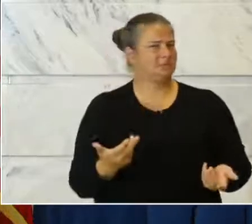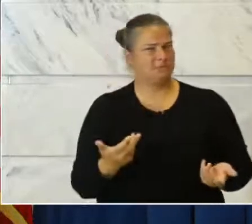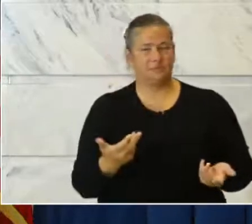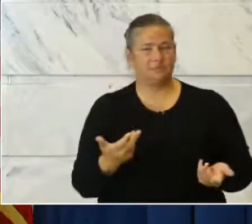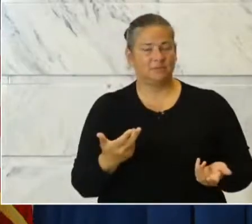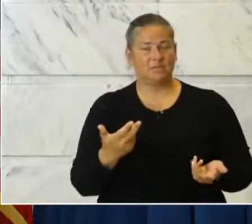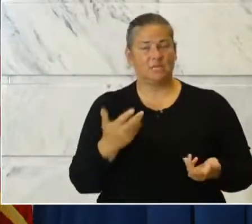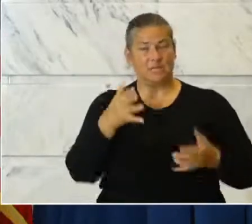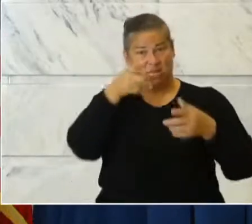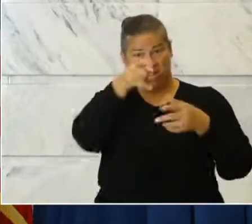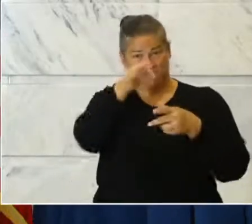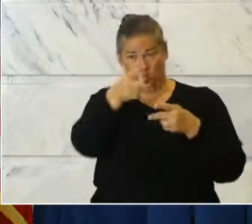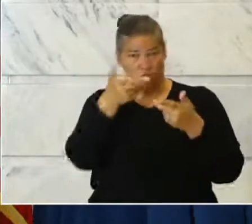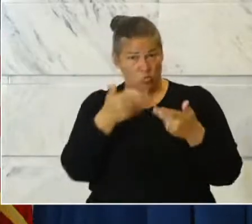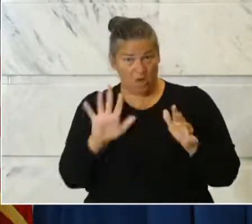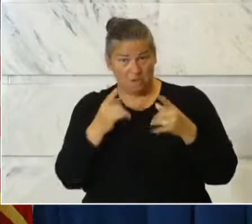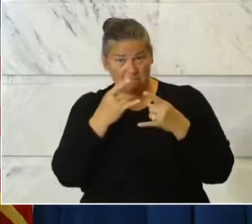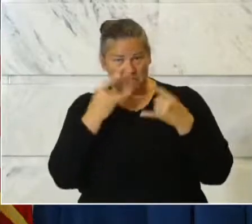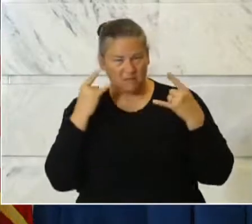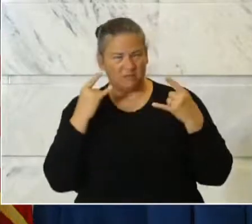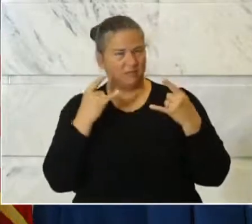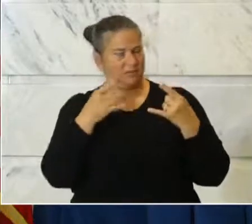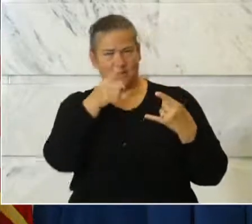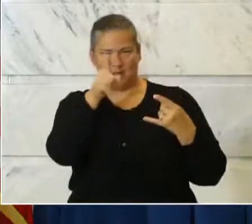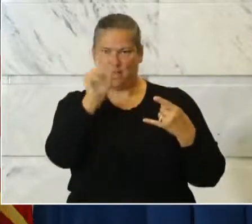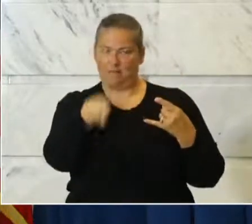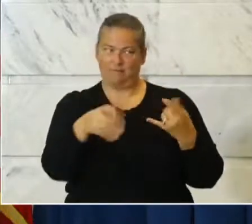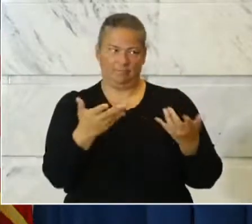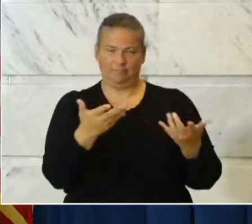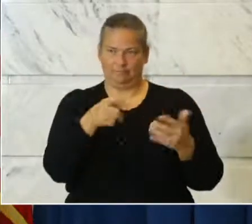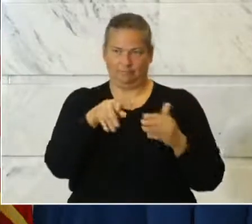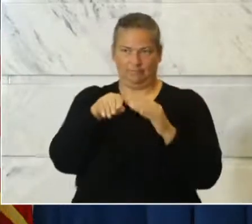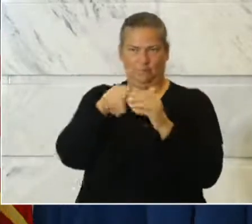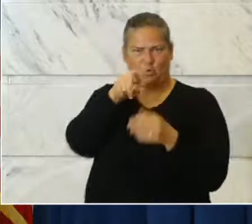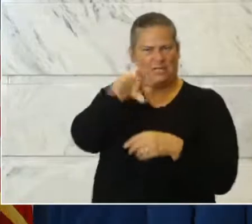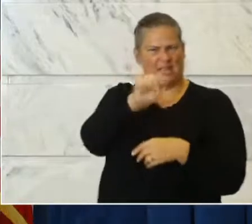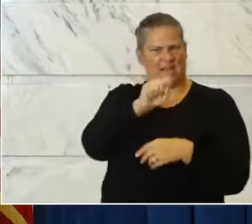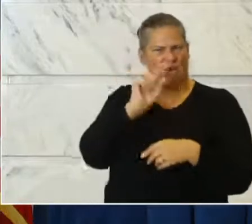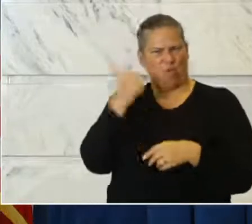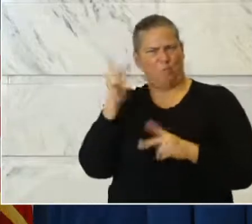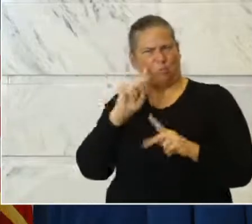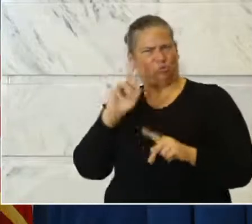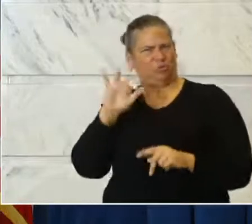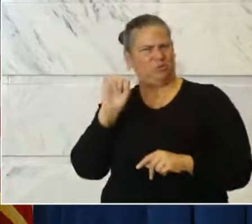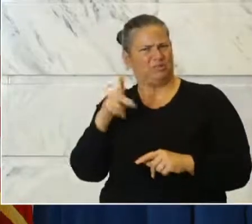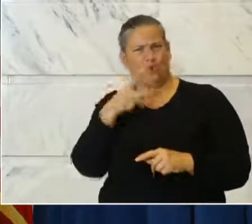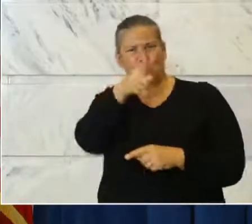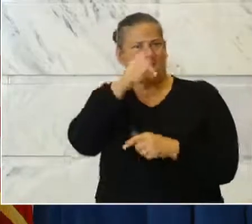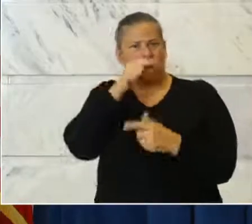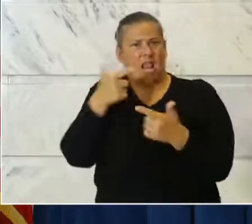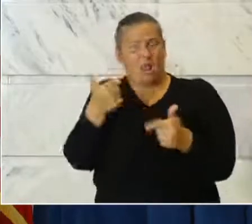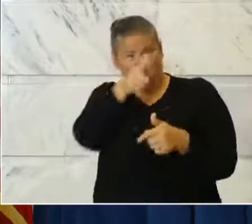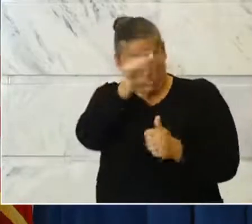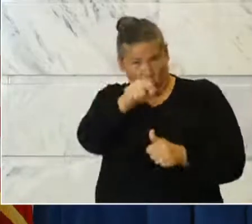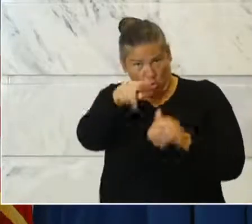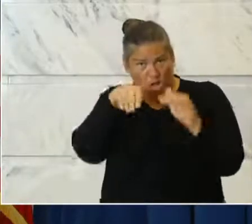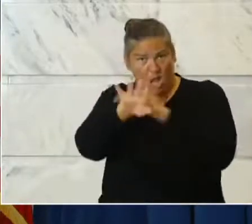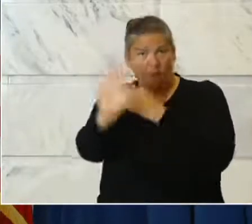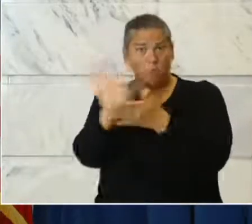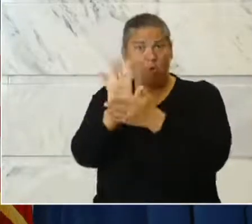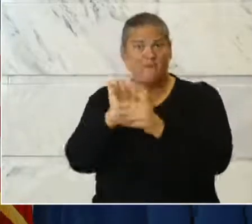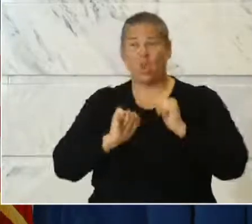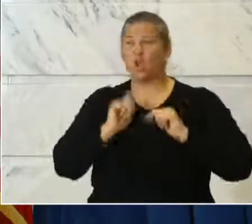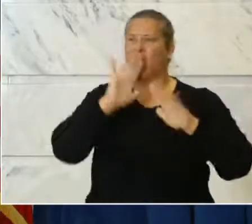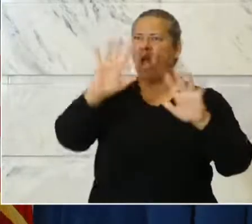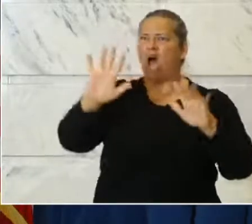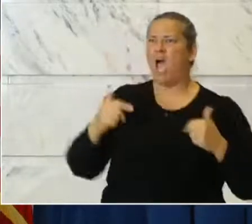but any of that ends when you put the health and safety of someone else at risk. You're not allowed to run into a movie theater, yell fire, and then claim it's your freedom